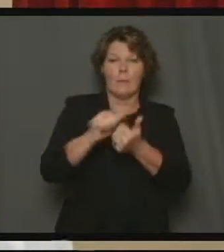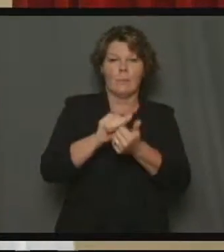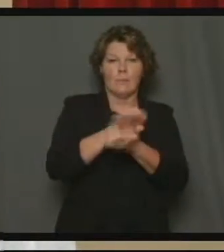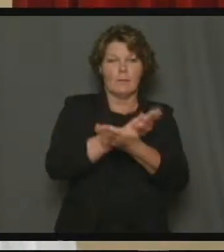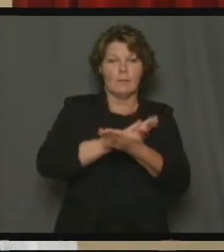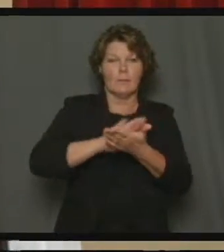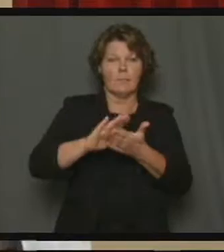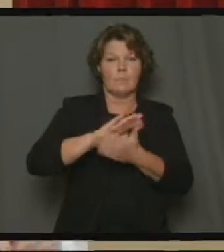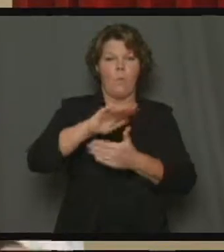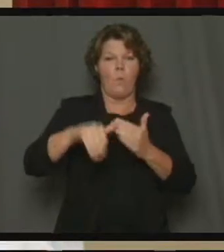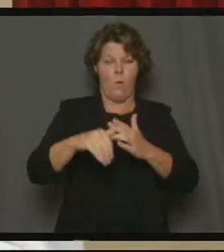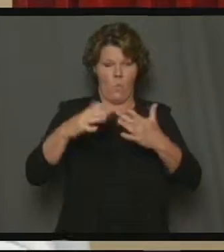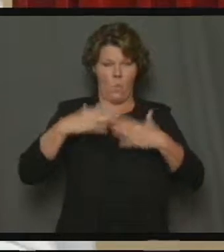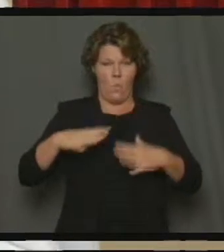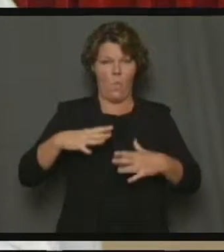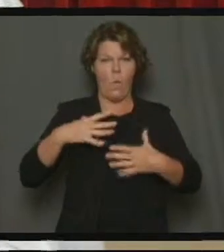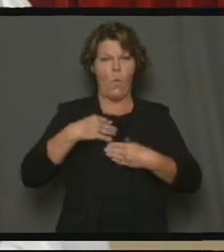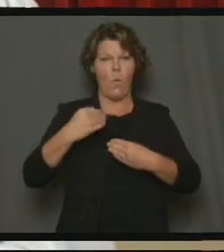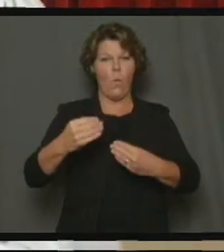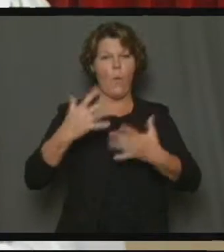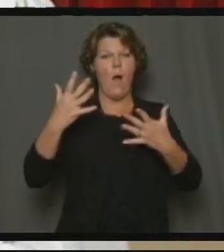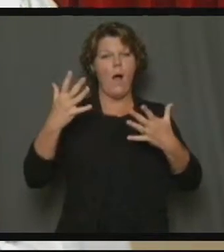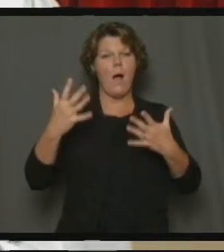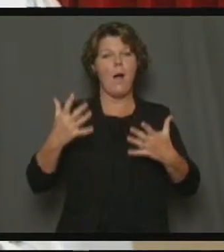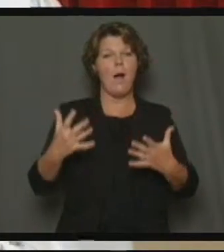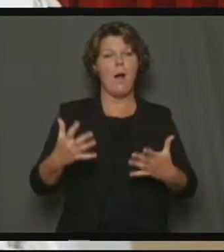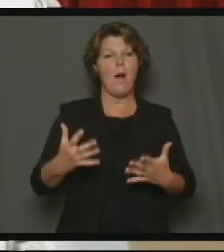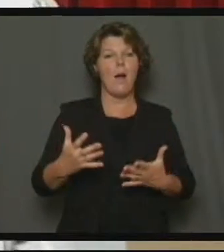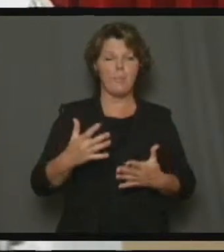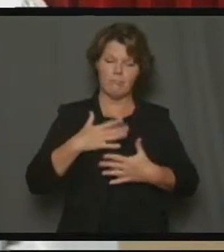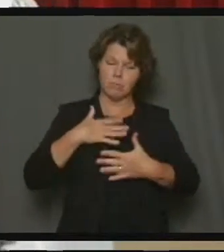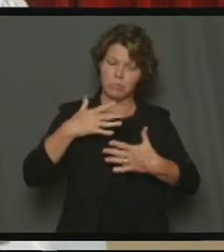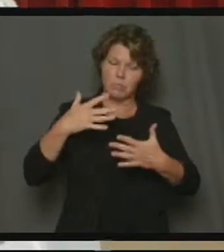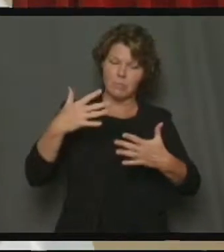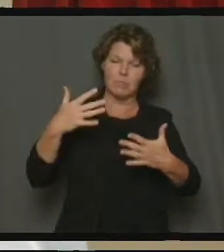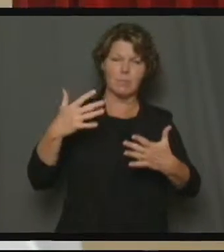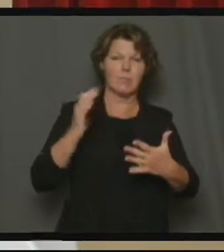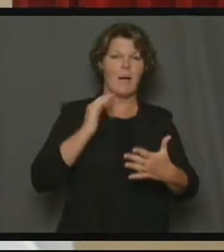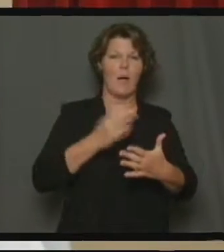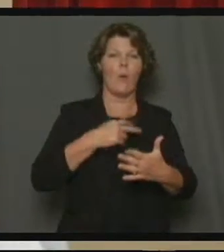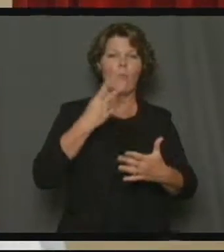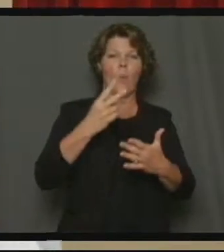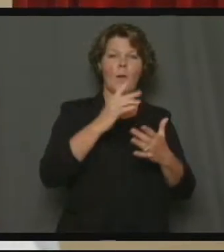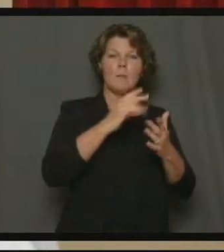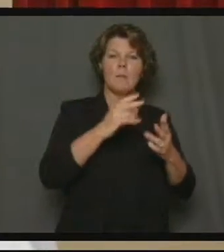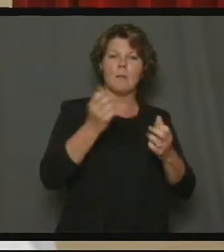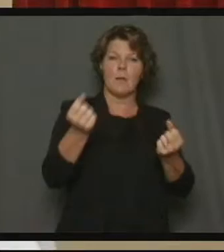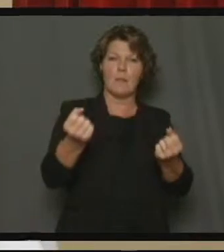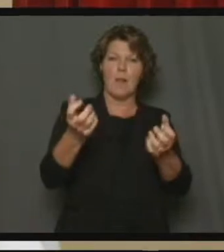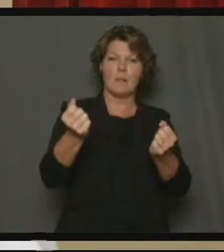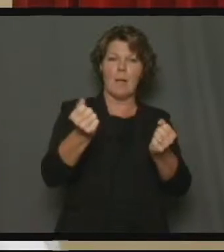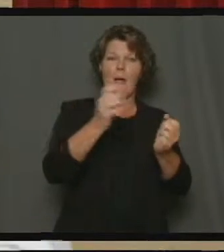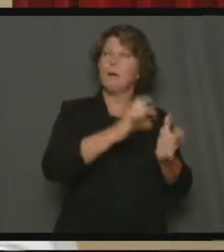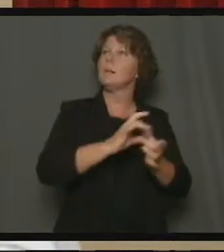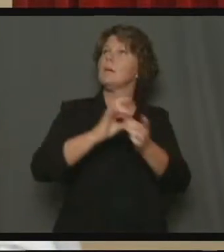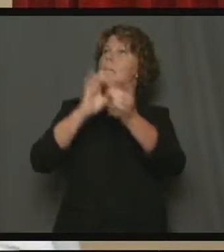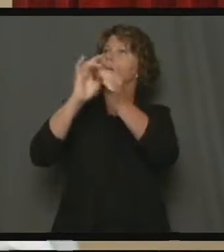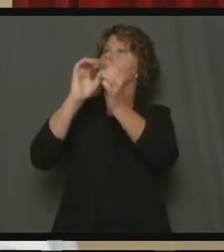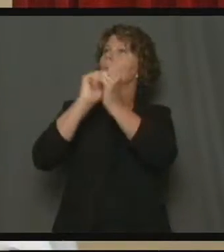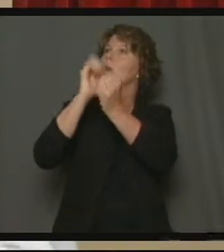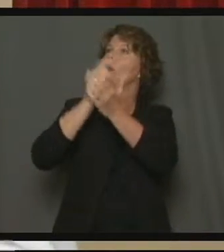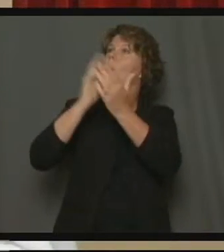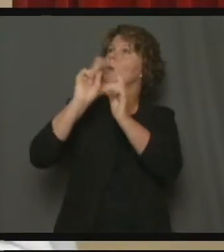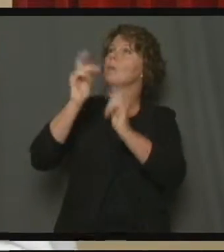of our robes to make them white. And so as our voices join together with the saints, we